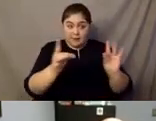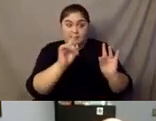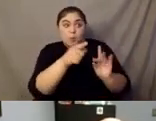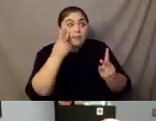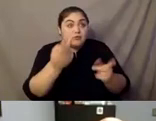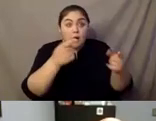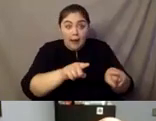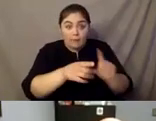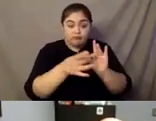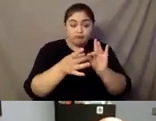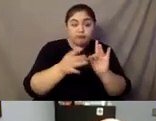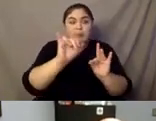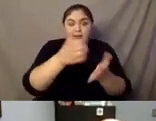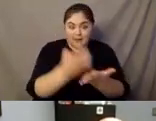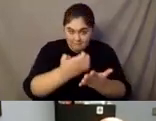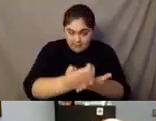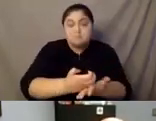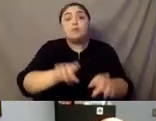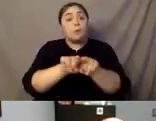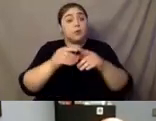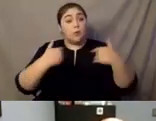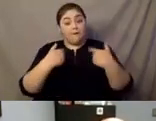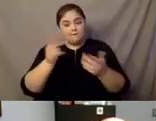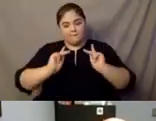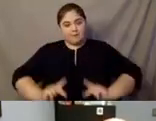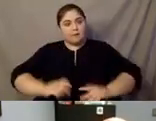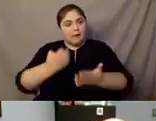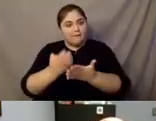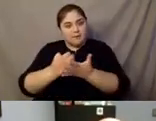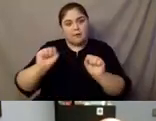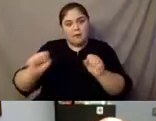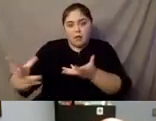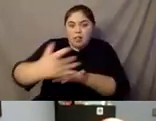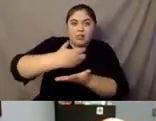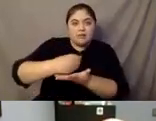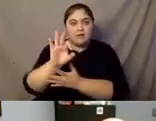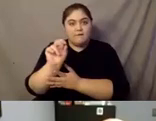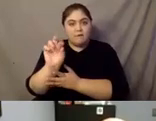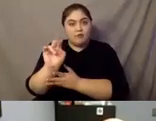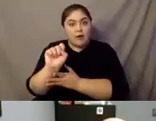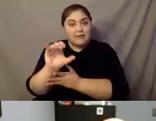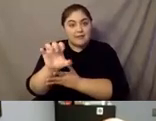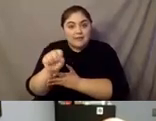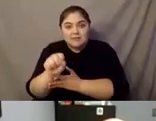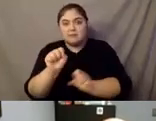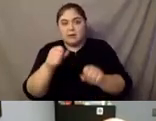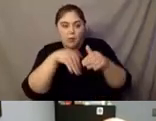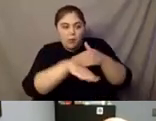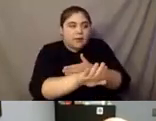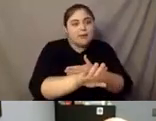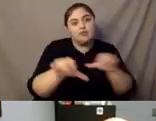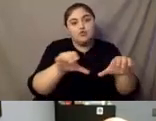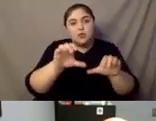There's actual physical evidence, whether it's forensic, collecting forensics, actually going in, executing a search warrant,